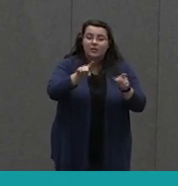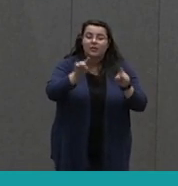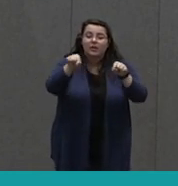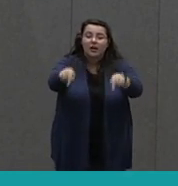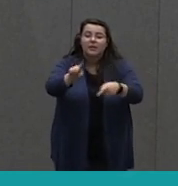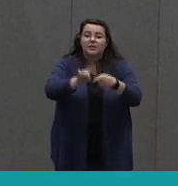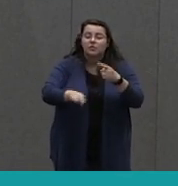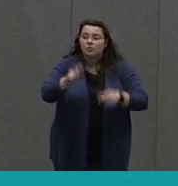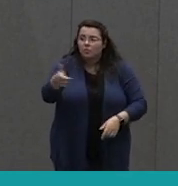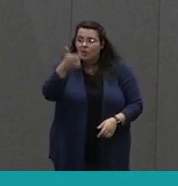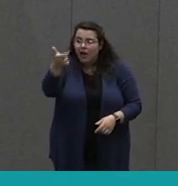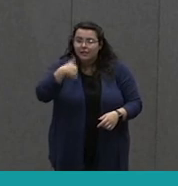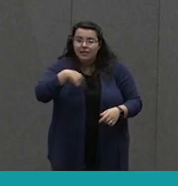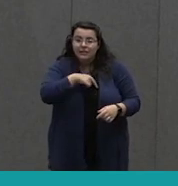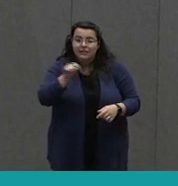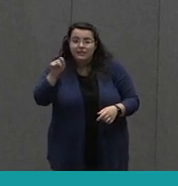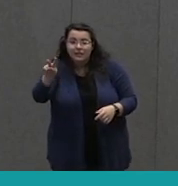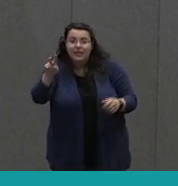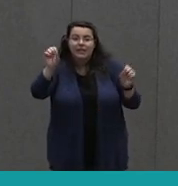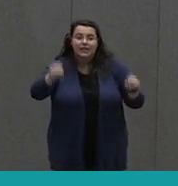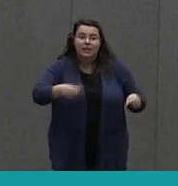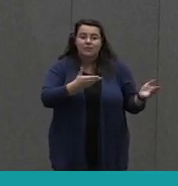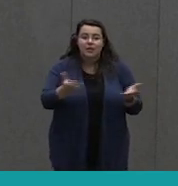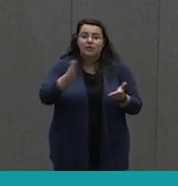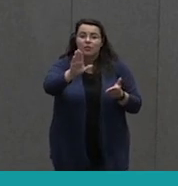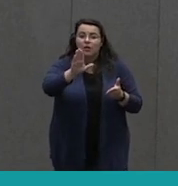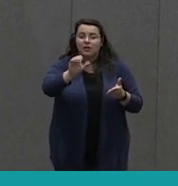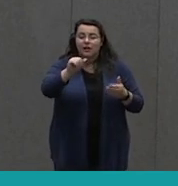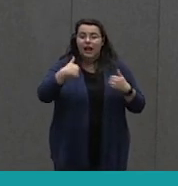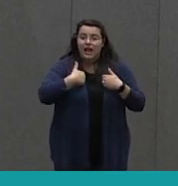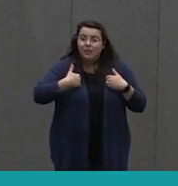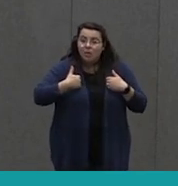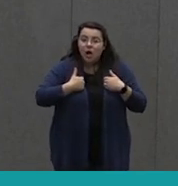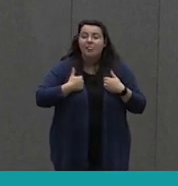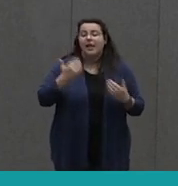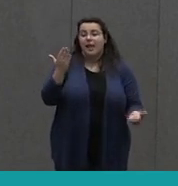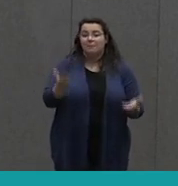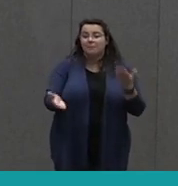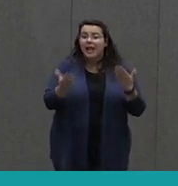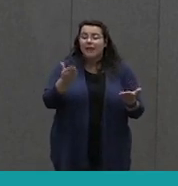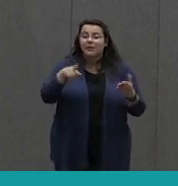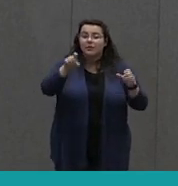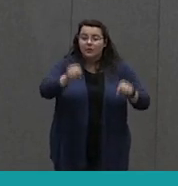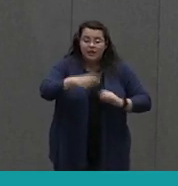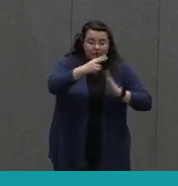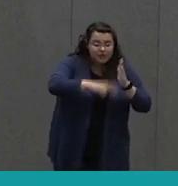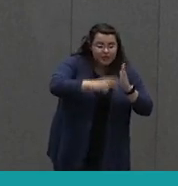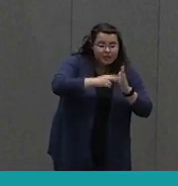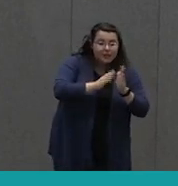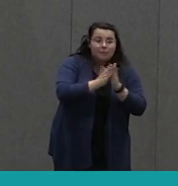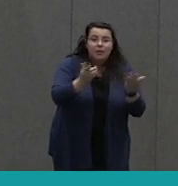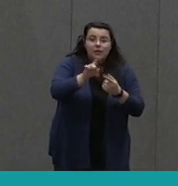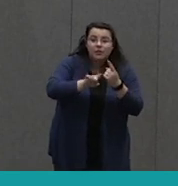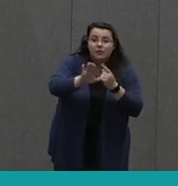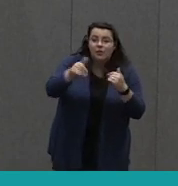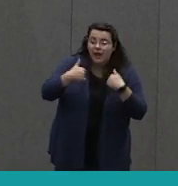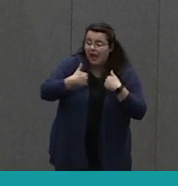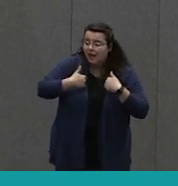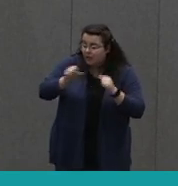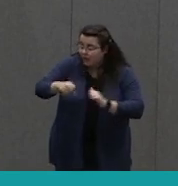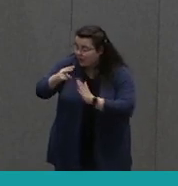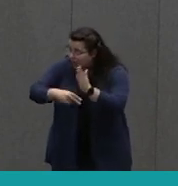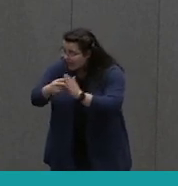game? This is a good idea. You won't have maybe the ones that are magnets. Maybe you have magnet letters. If you do, you could play it